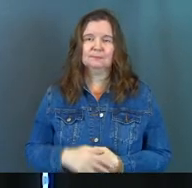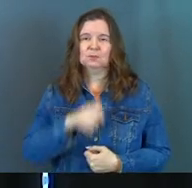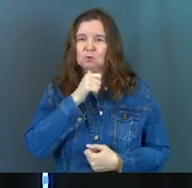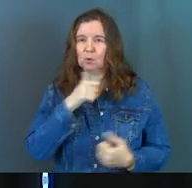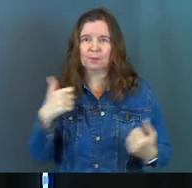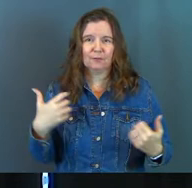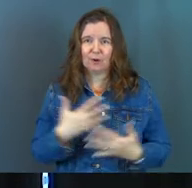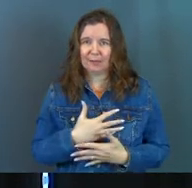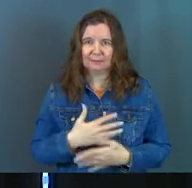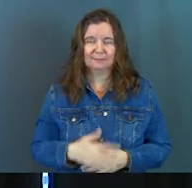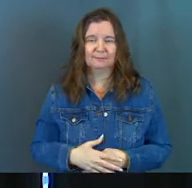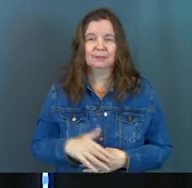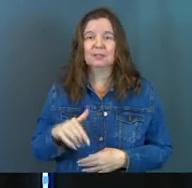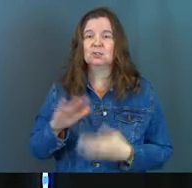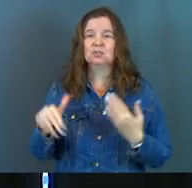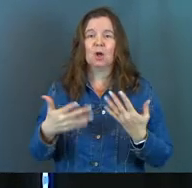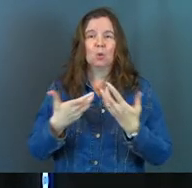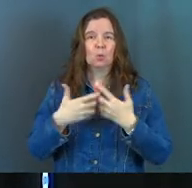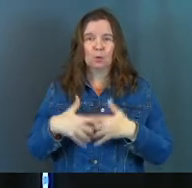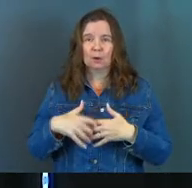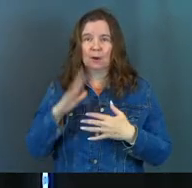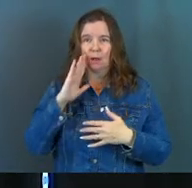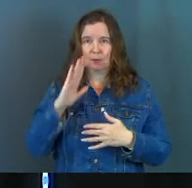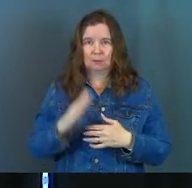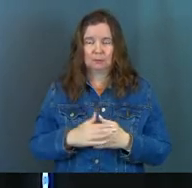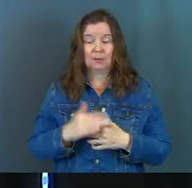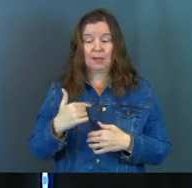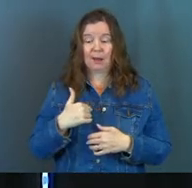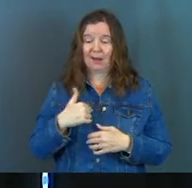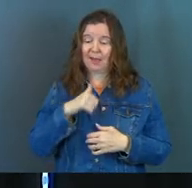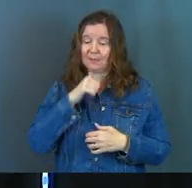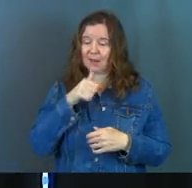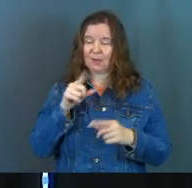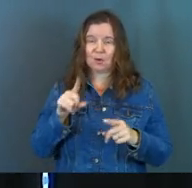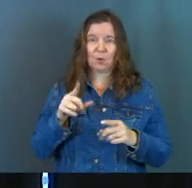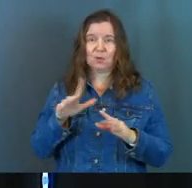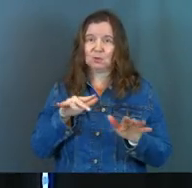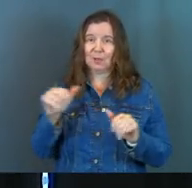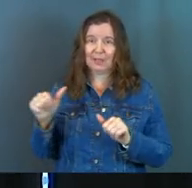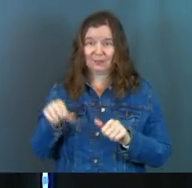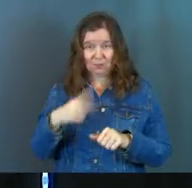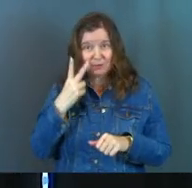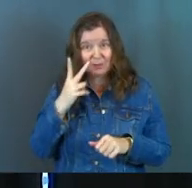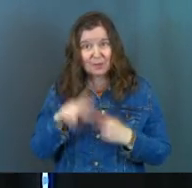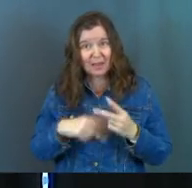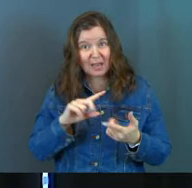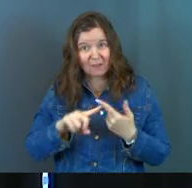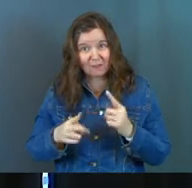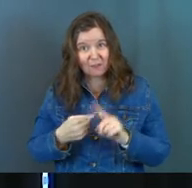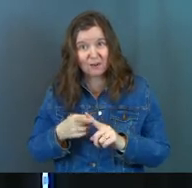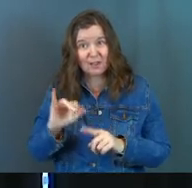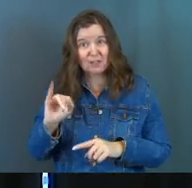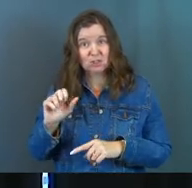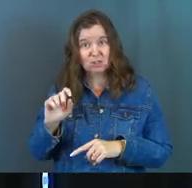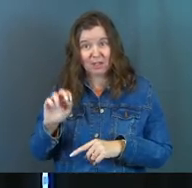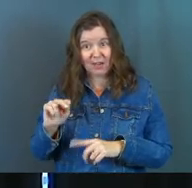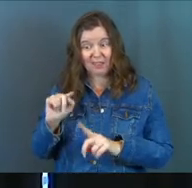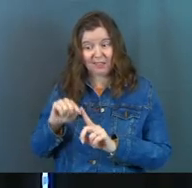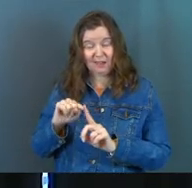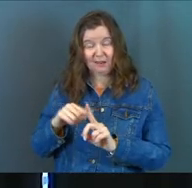"Don't be afraid. This is all going to work out. And I'm not going to leave you." Do you see what kind of a friend Jonathan is